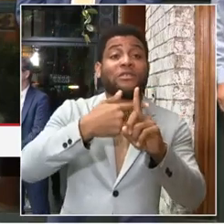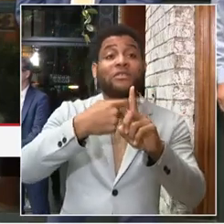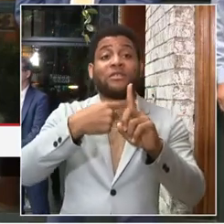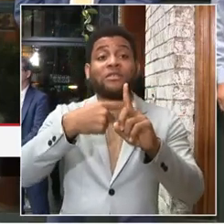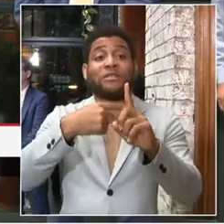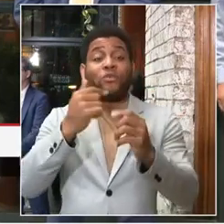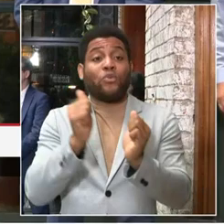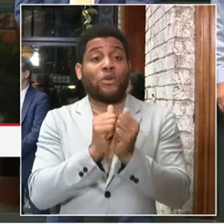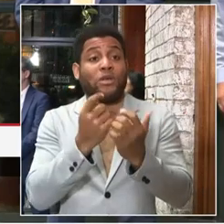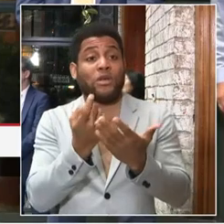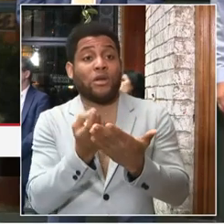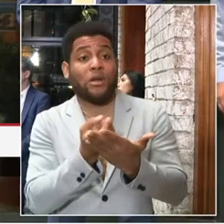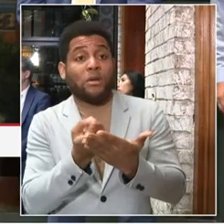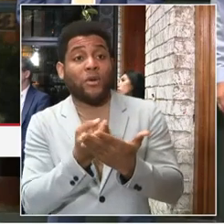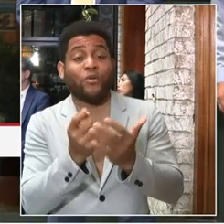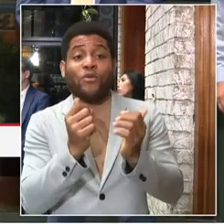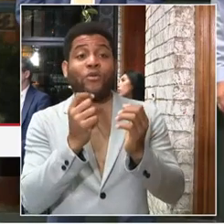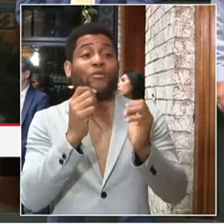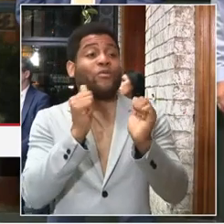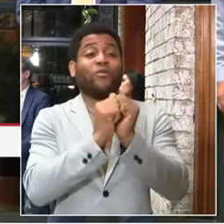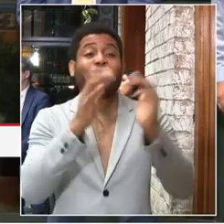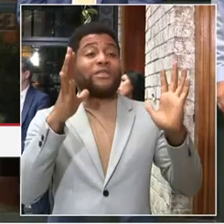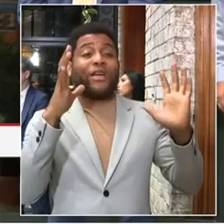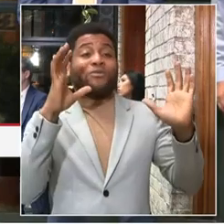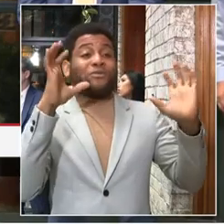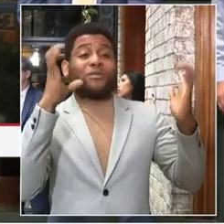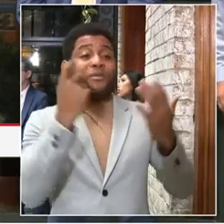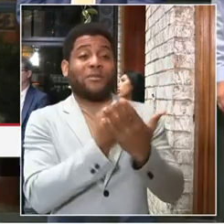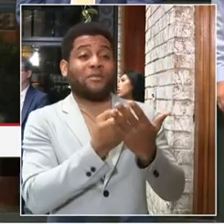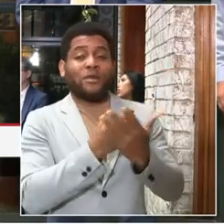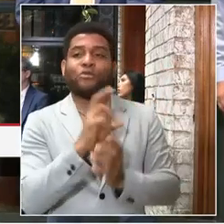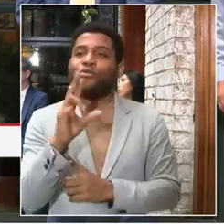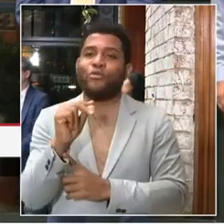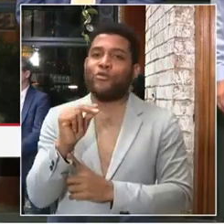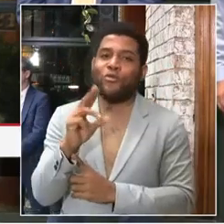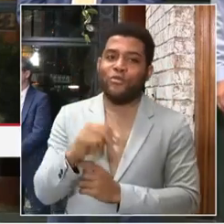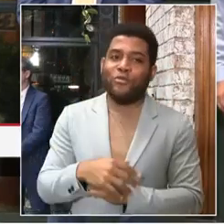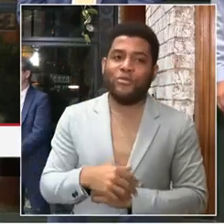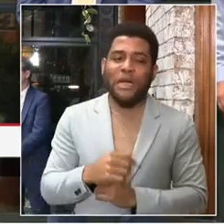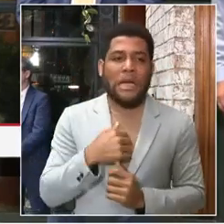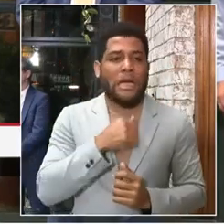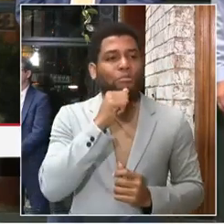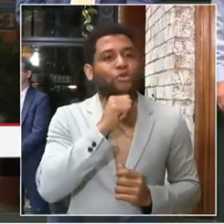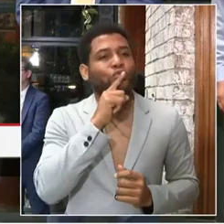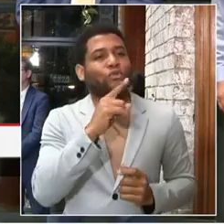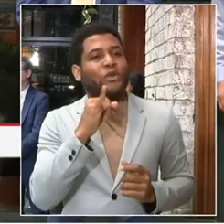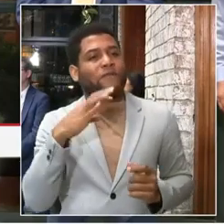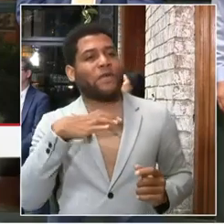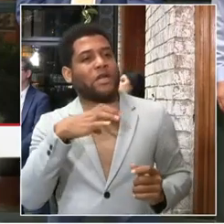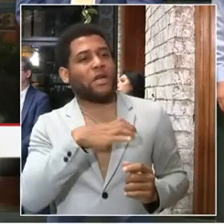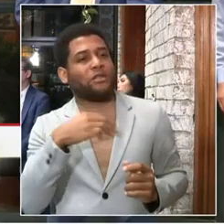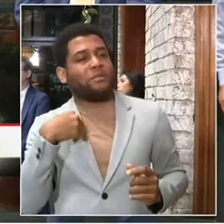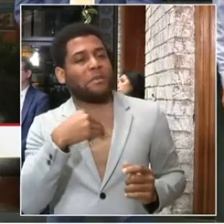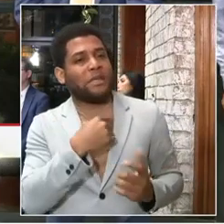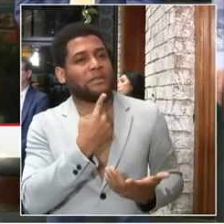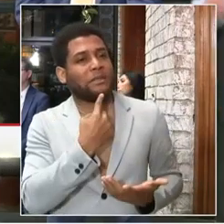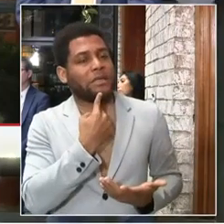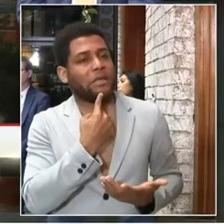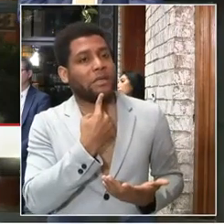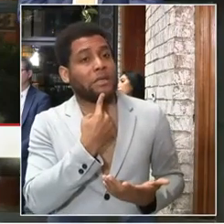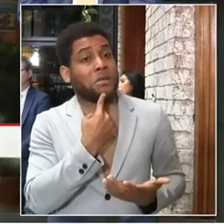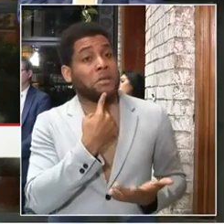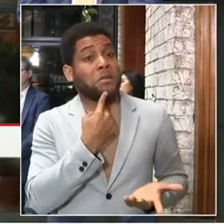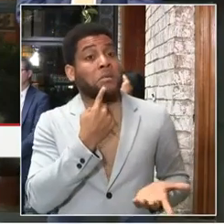Wizards? Without them? No. No, there's not. I'm not sure. What are the council members saying they would want? I